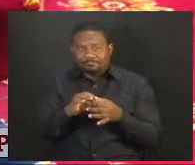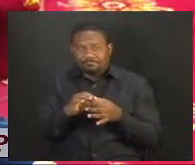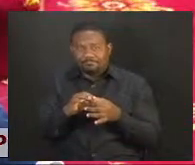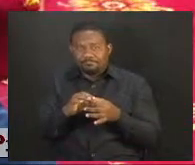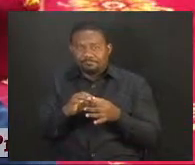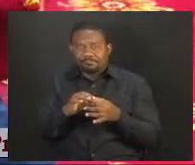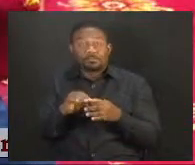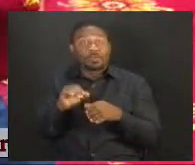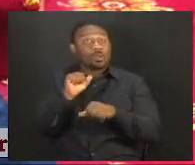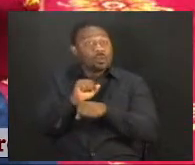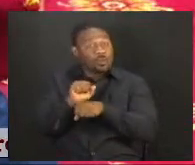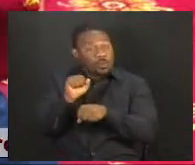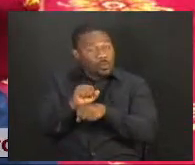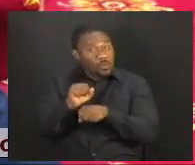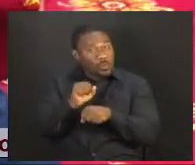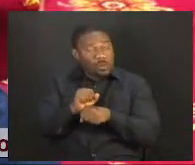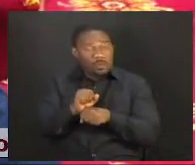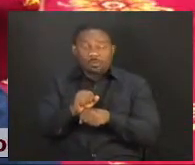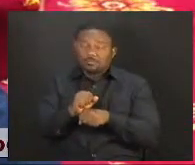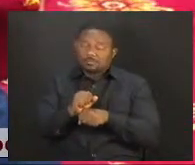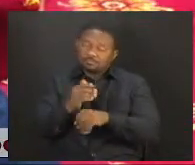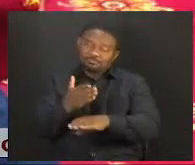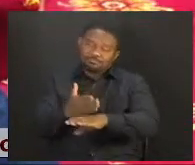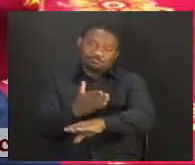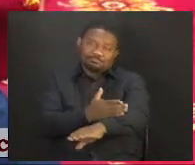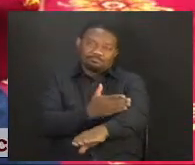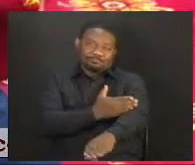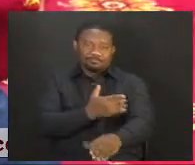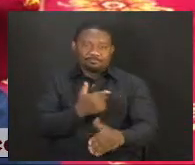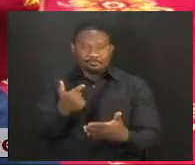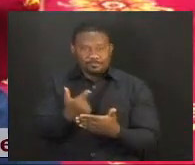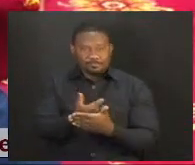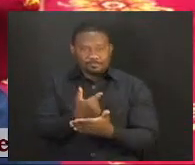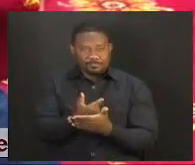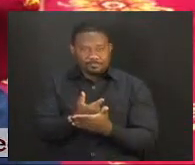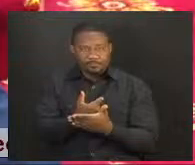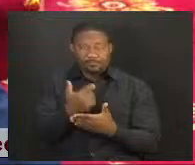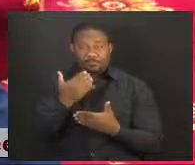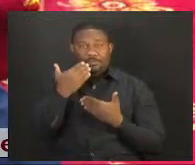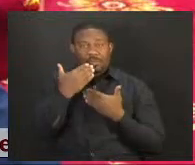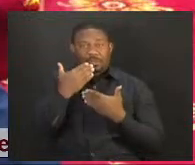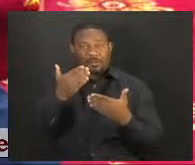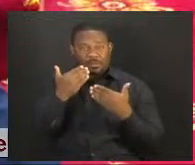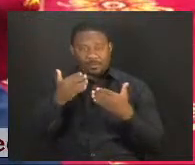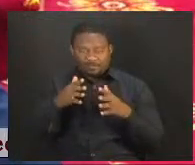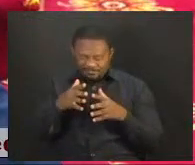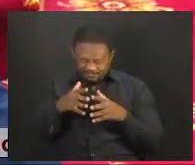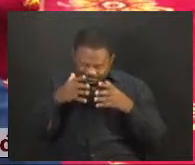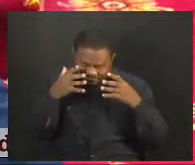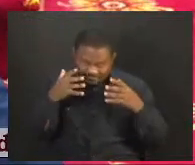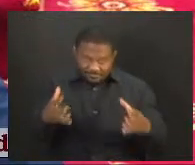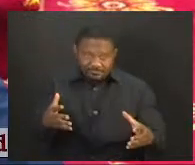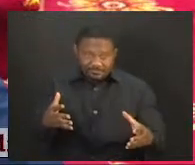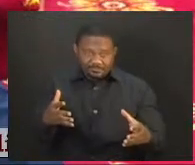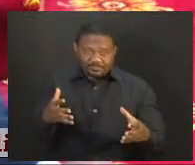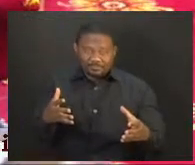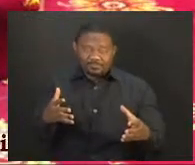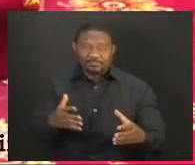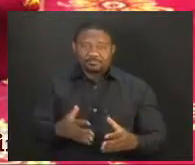work to build the Ghana we want together. Mr. Speaker, I thank you so much. Idebi